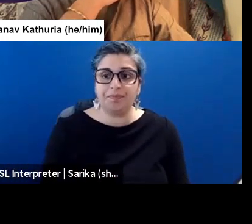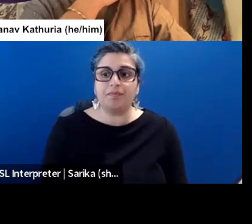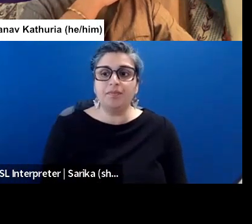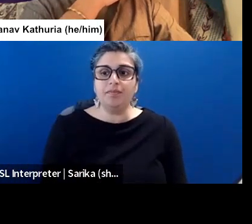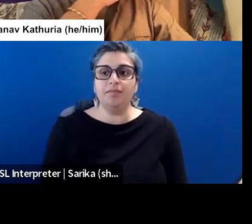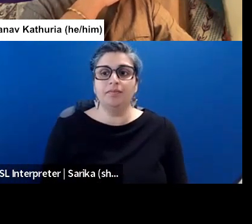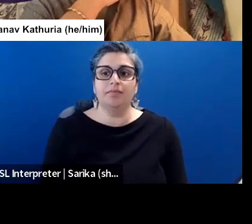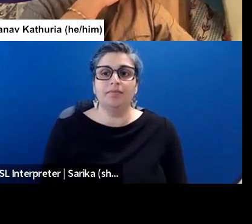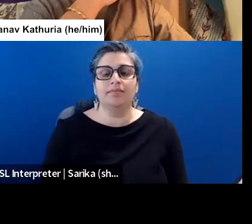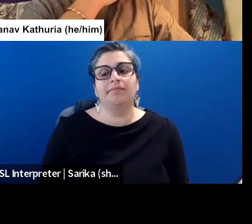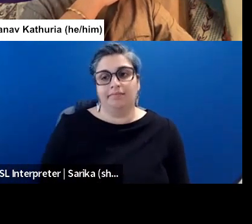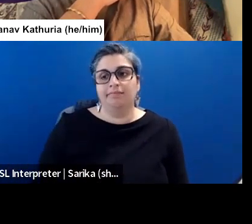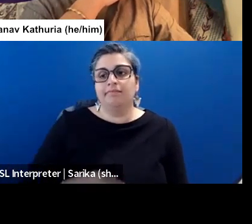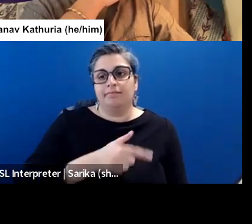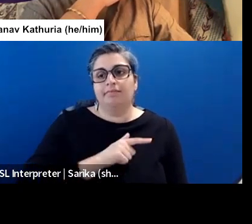Hi, this is Gabriel.